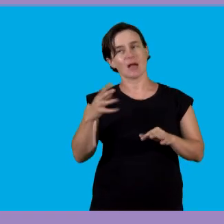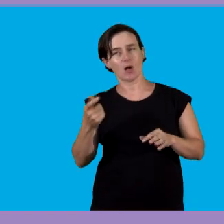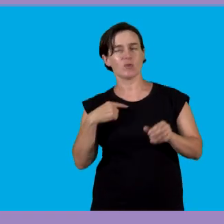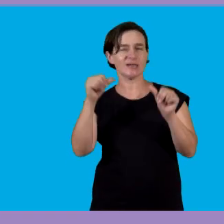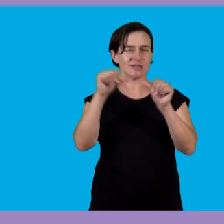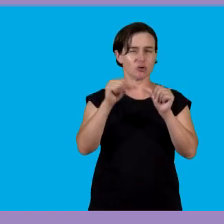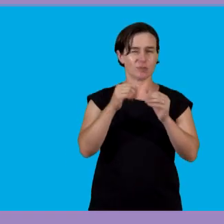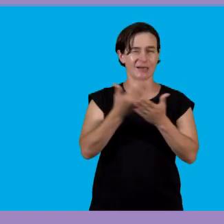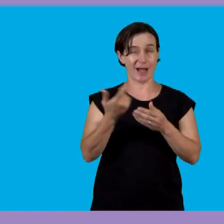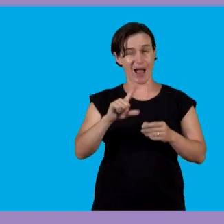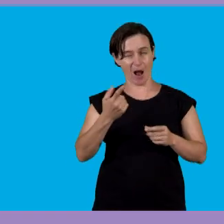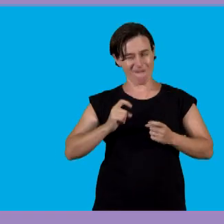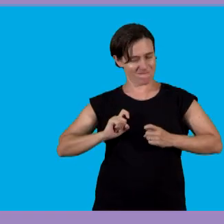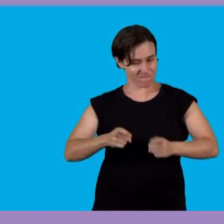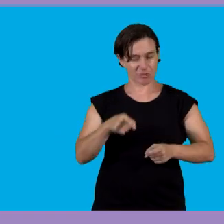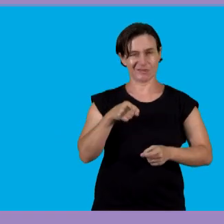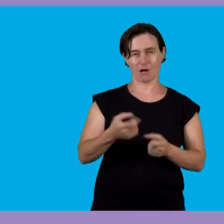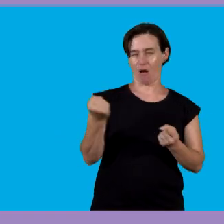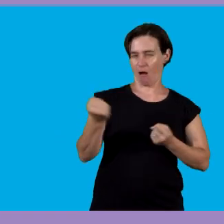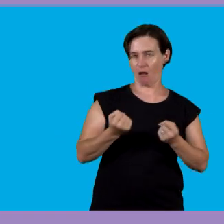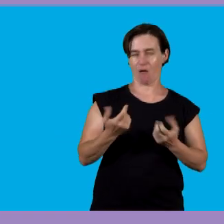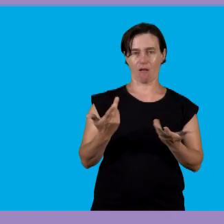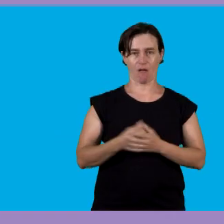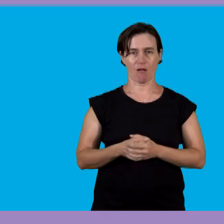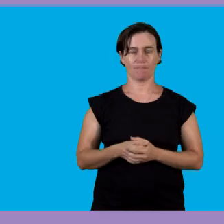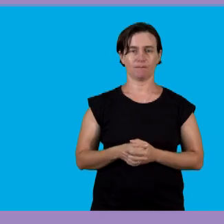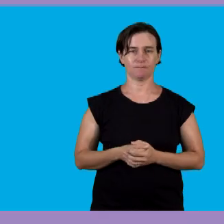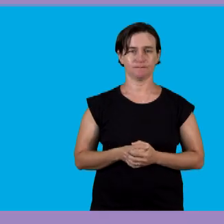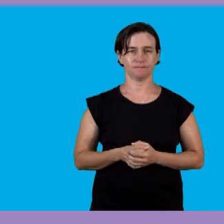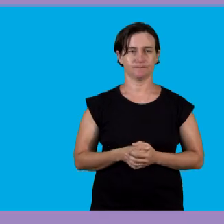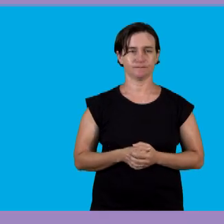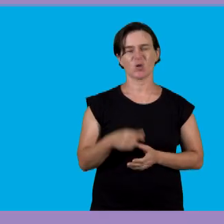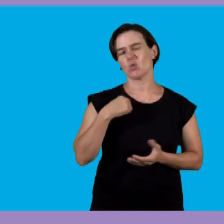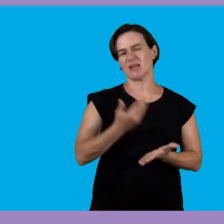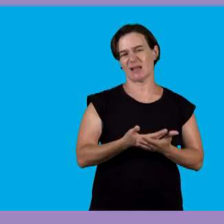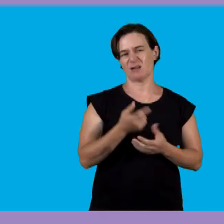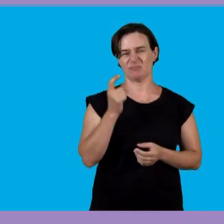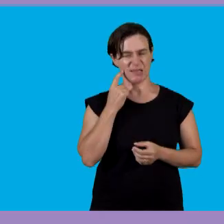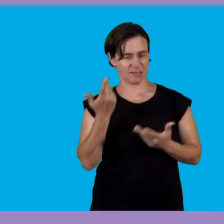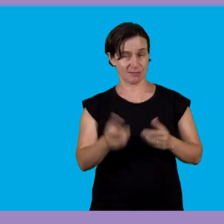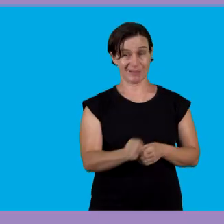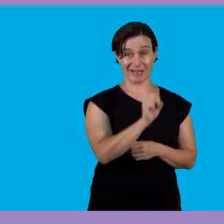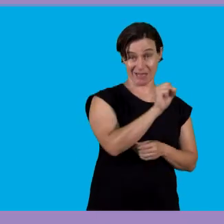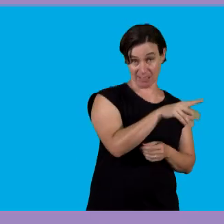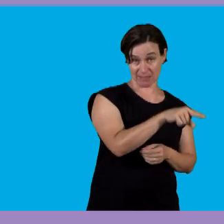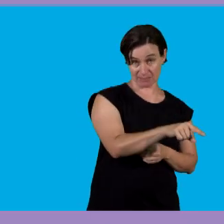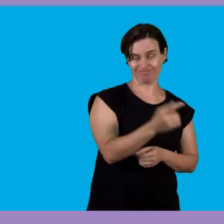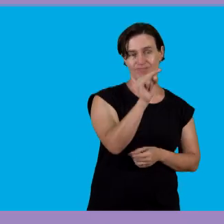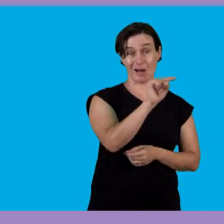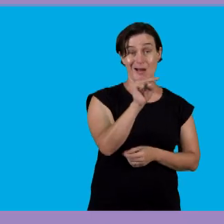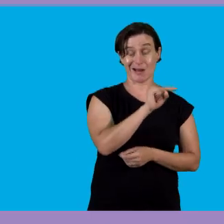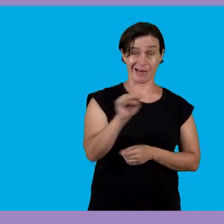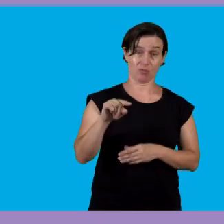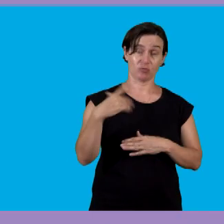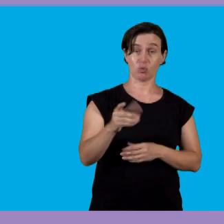the speed. So using our symbols here, we are just going to say that S to represent speed is